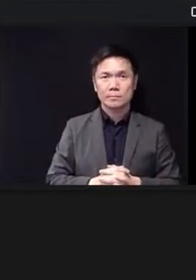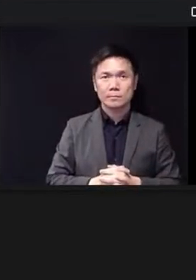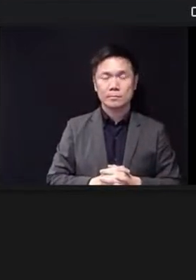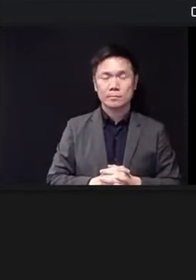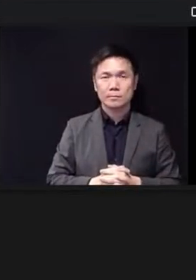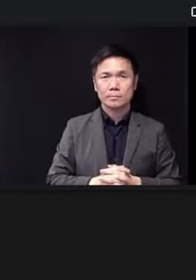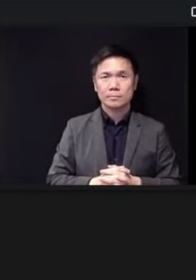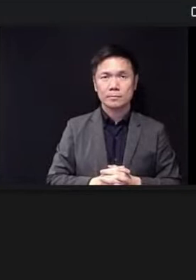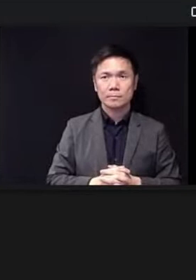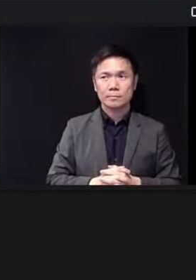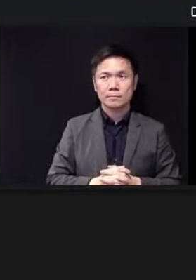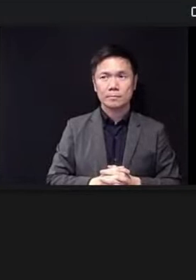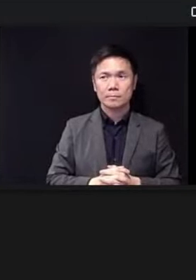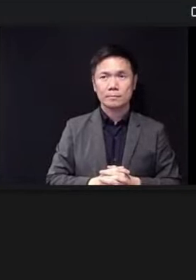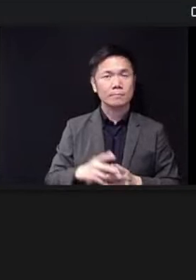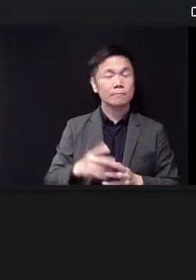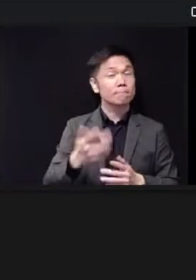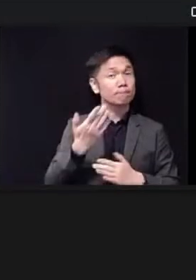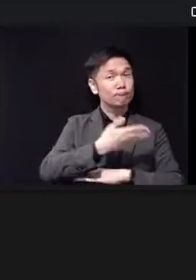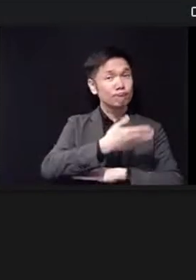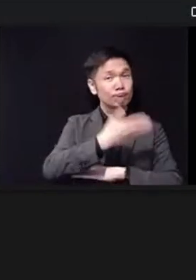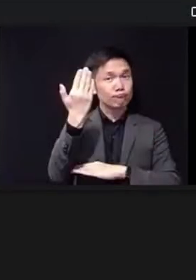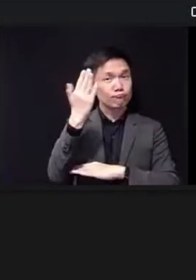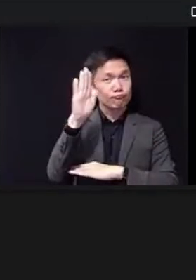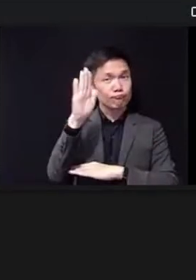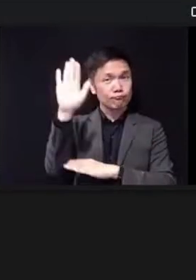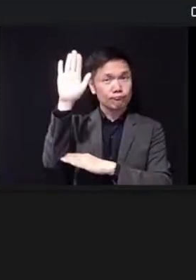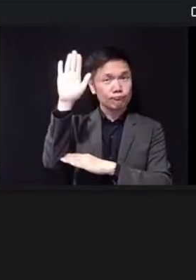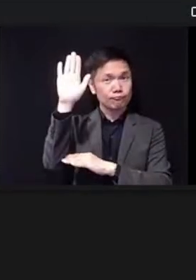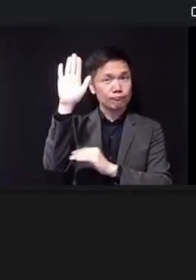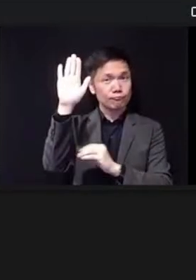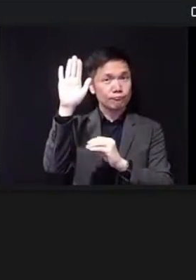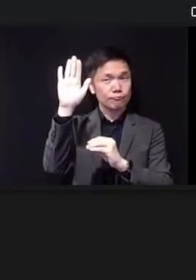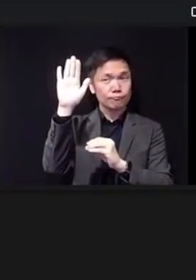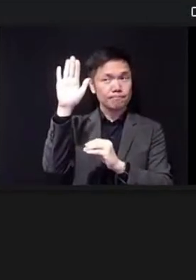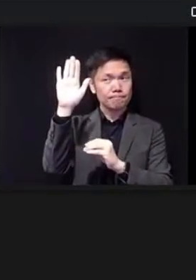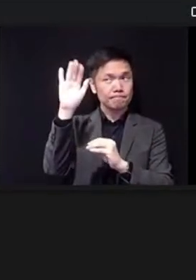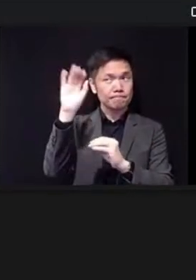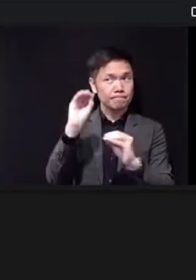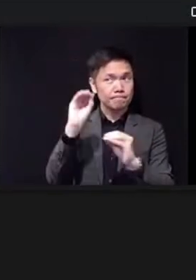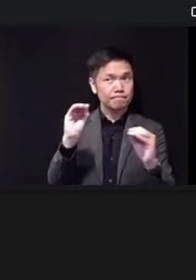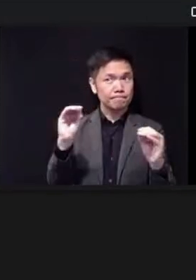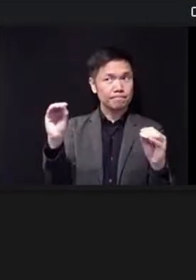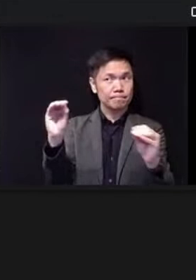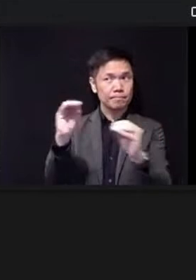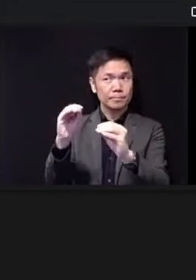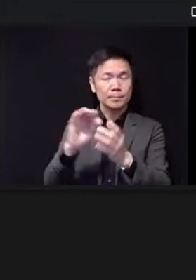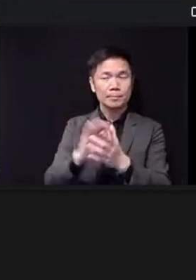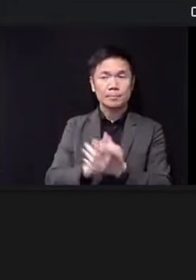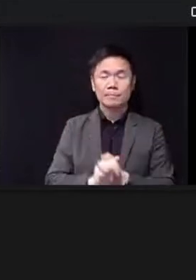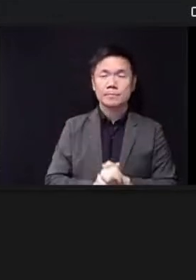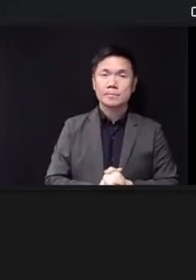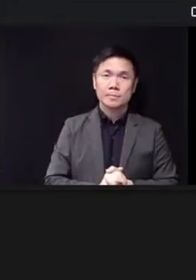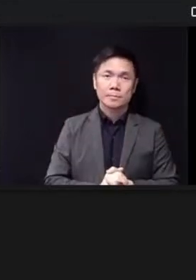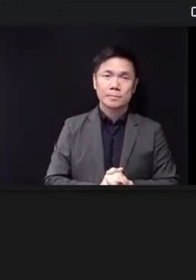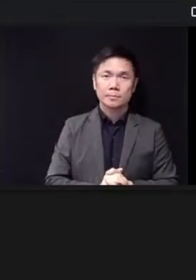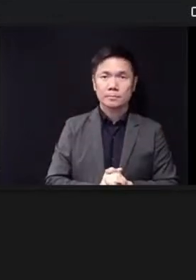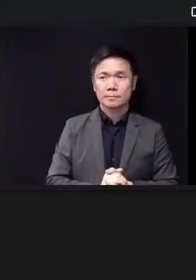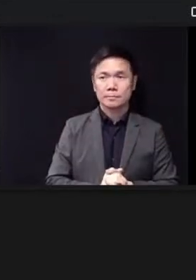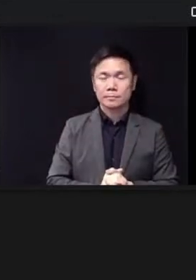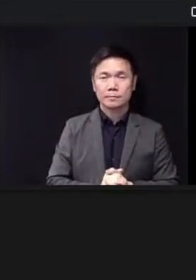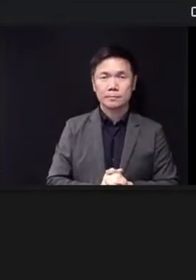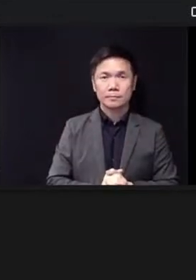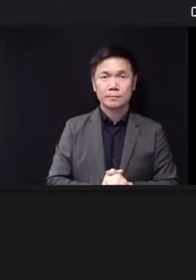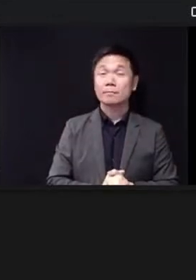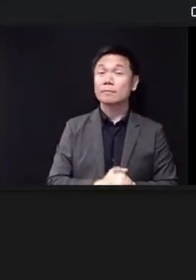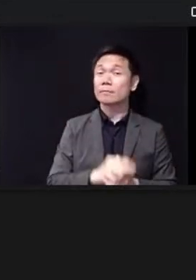other flags raised. So the recommendation